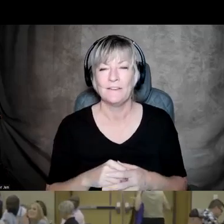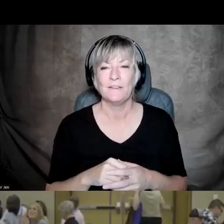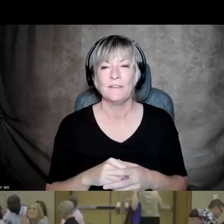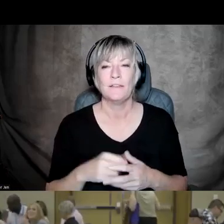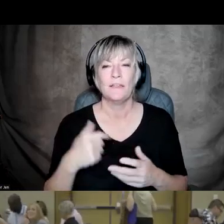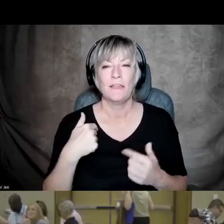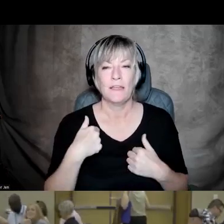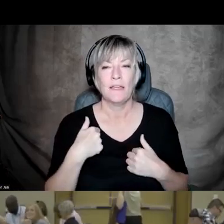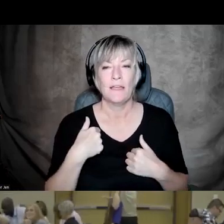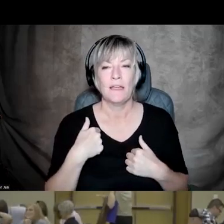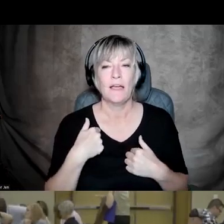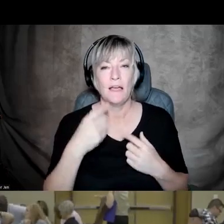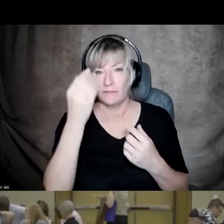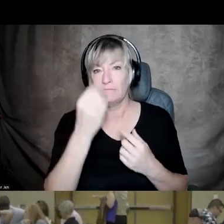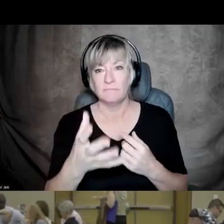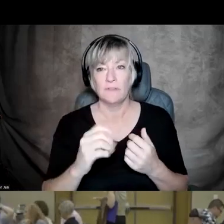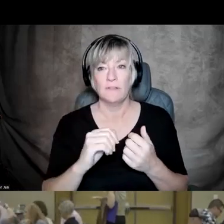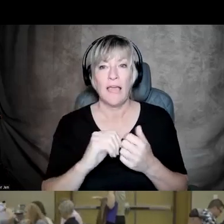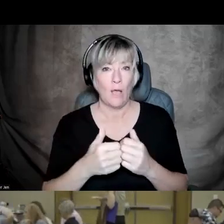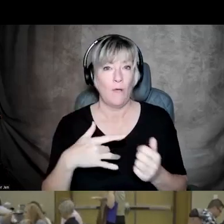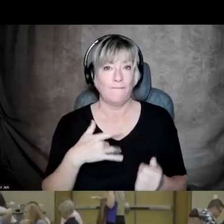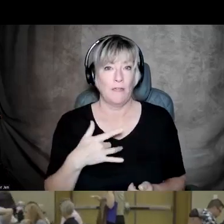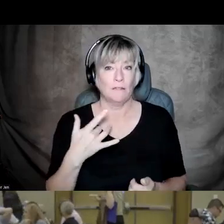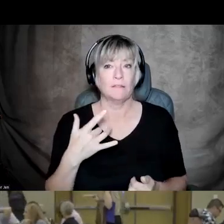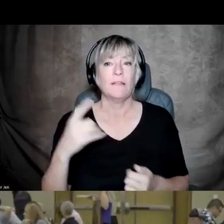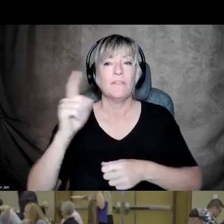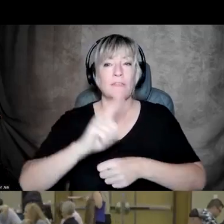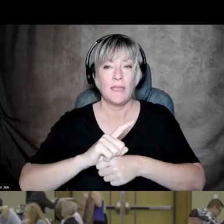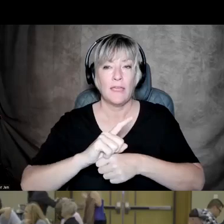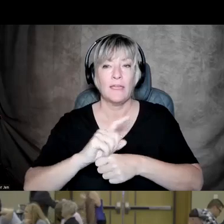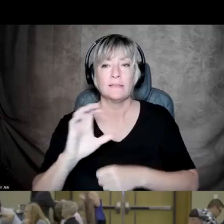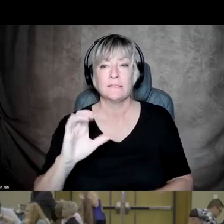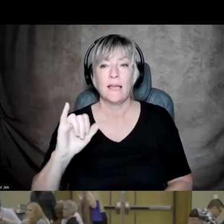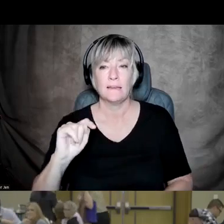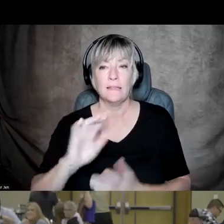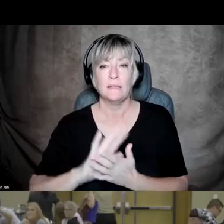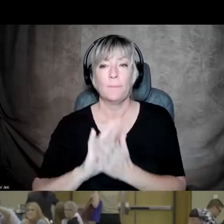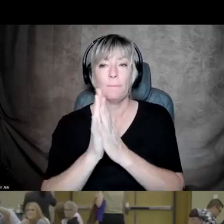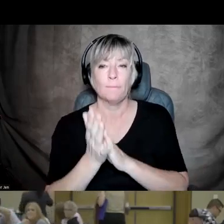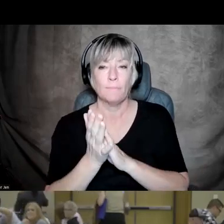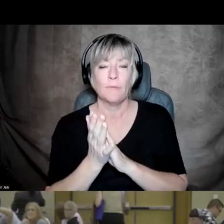And I tell you how I felt the day CIT became,